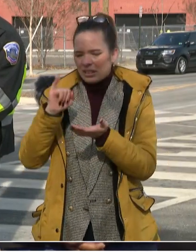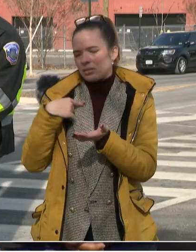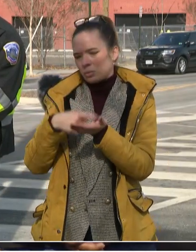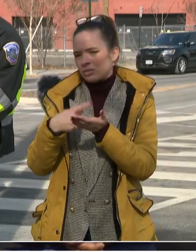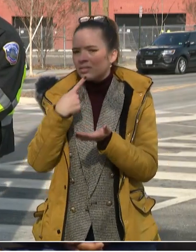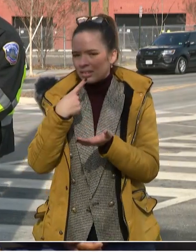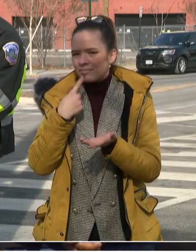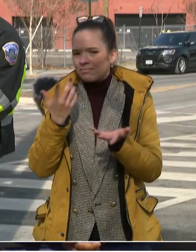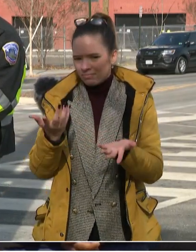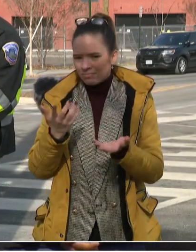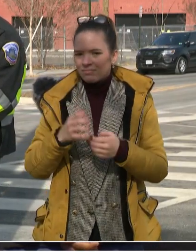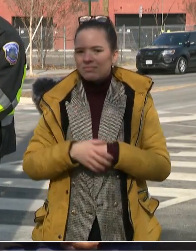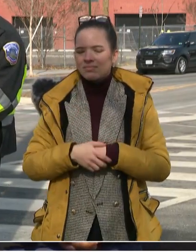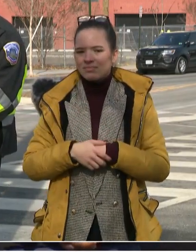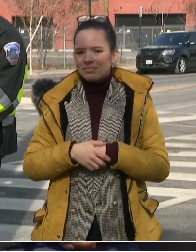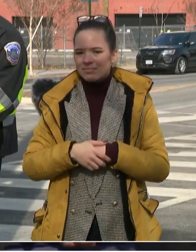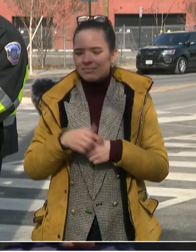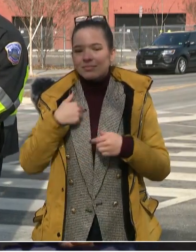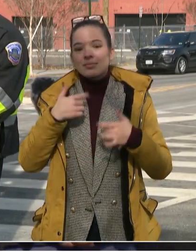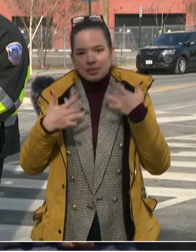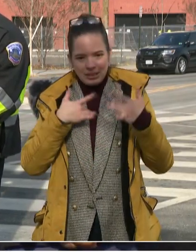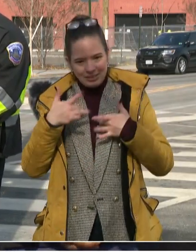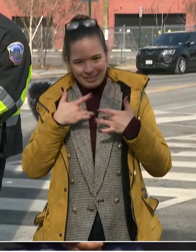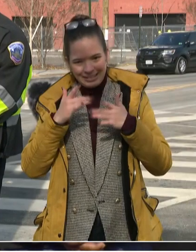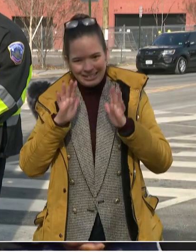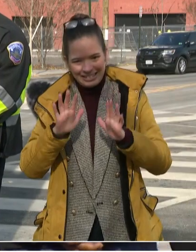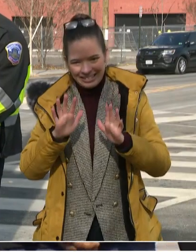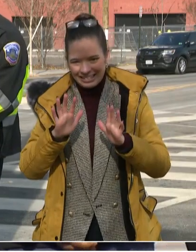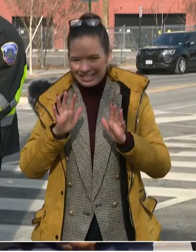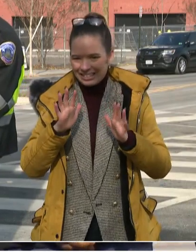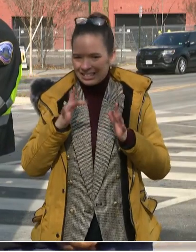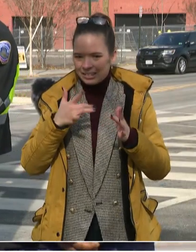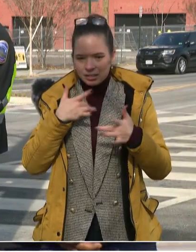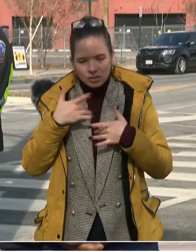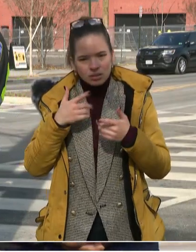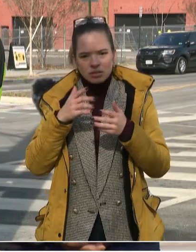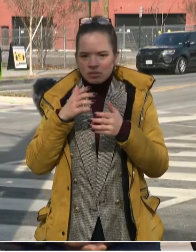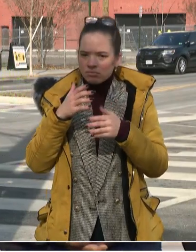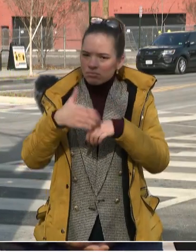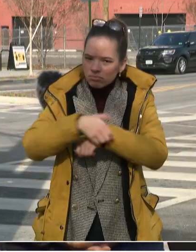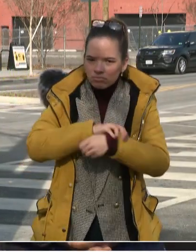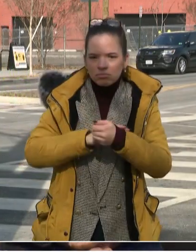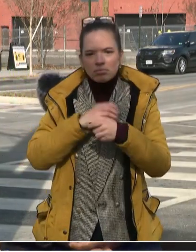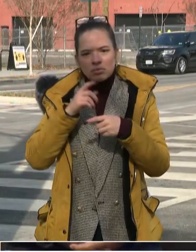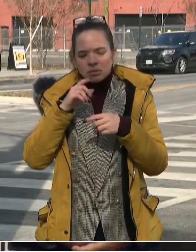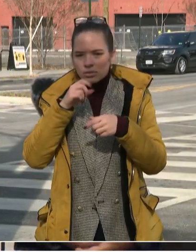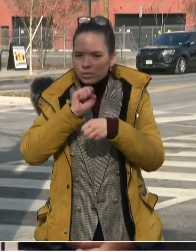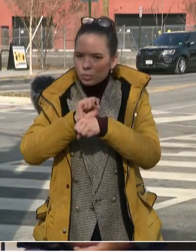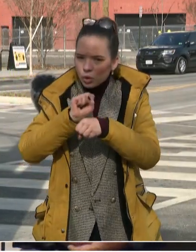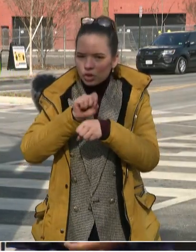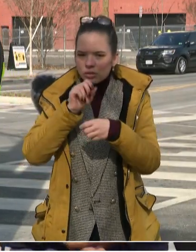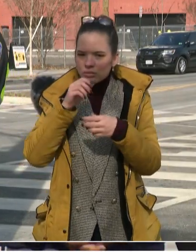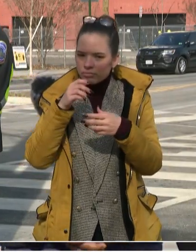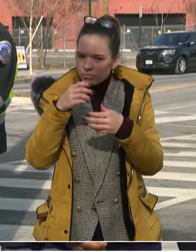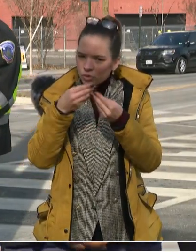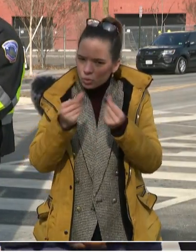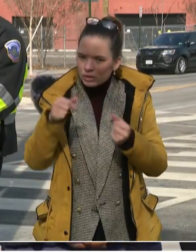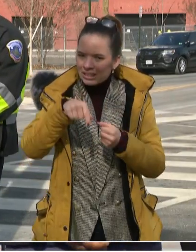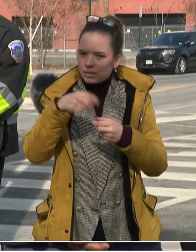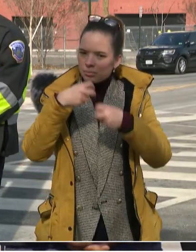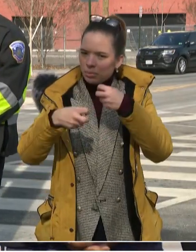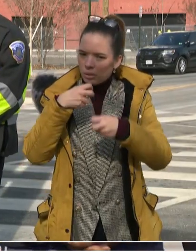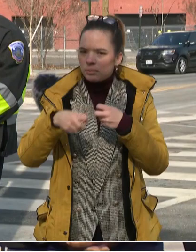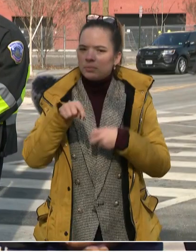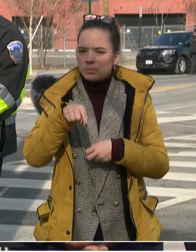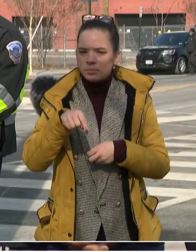little excited up here because, I'm just really passionate about this issue, and I'm gonna just turn